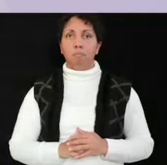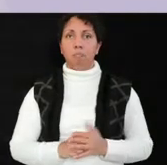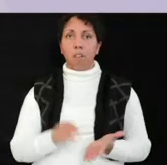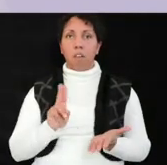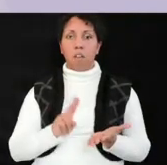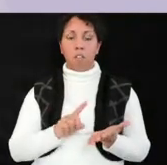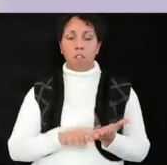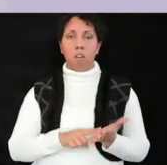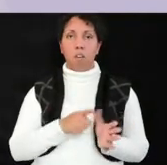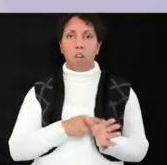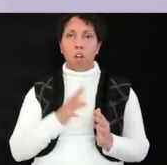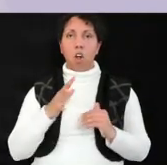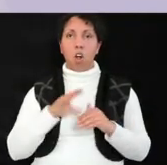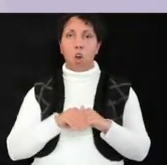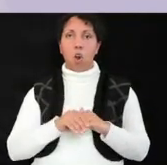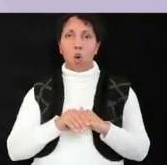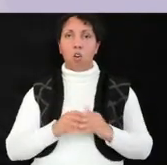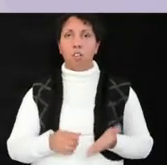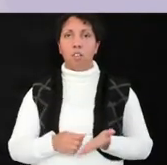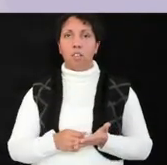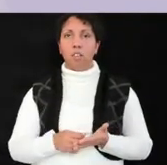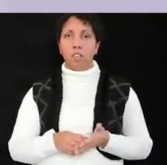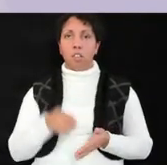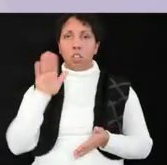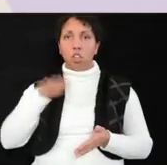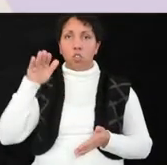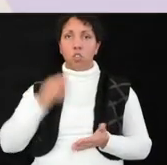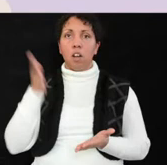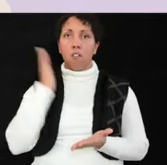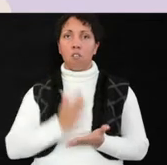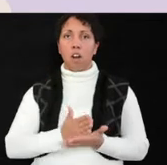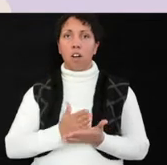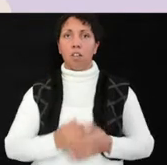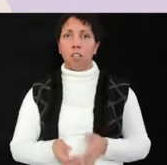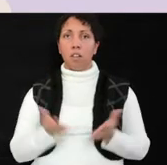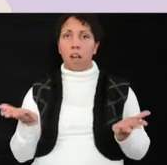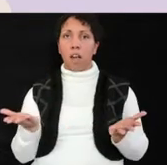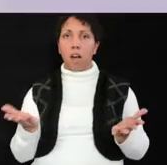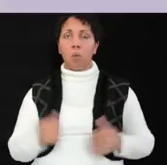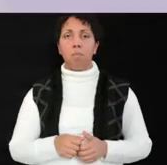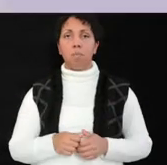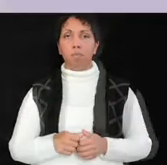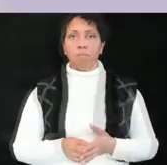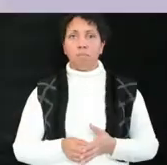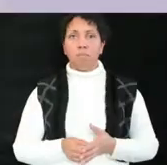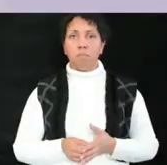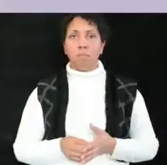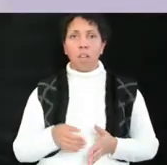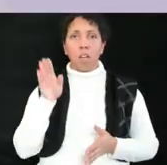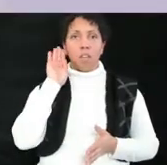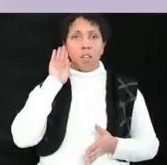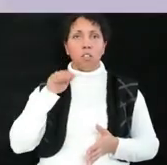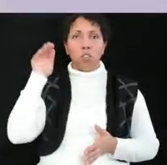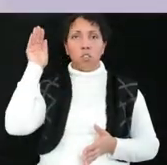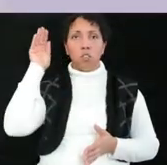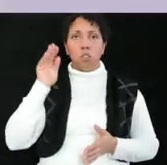sure that adults respect these rights when they make decisions. How do you do this? Well, I listen carefully to